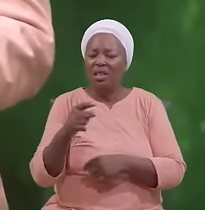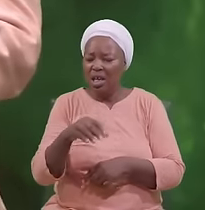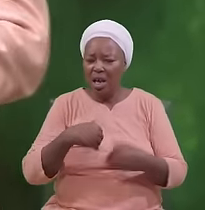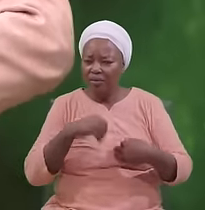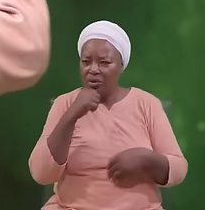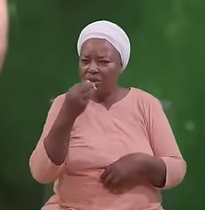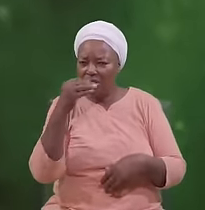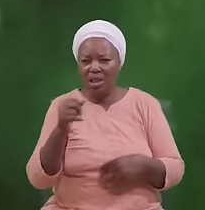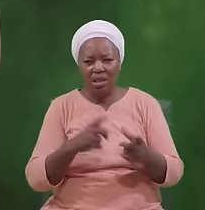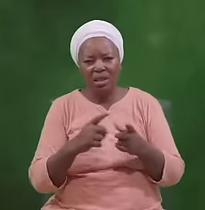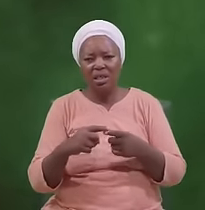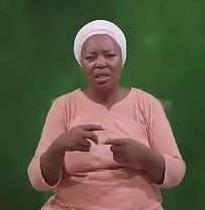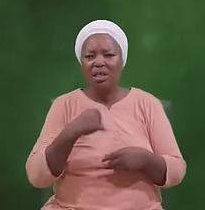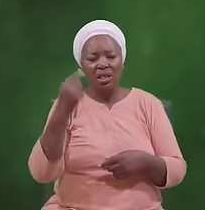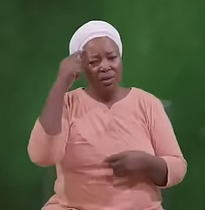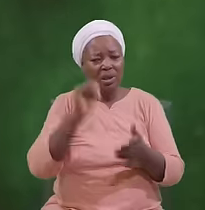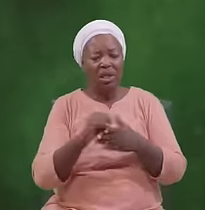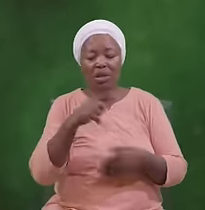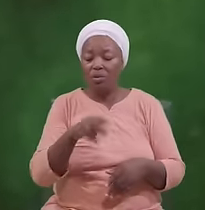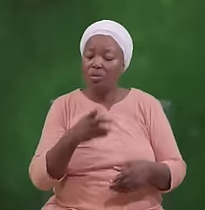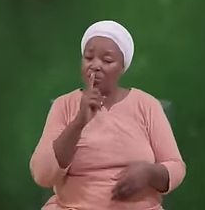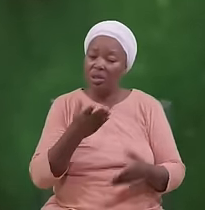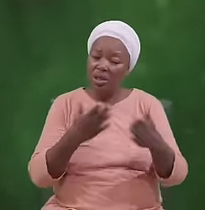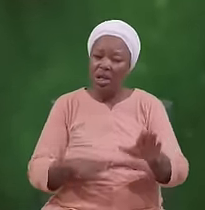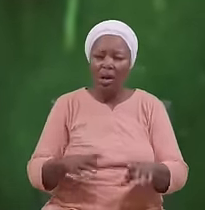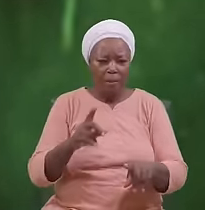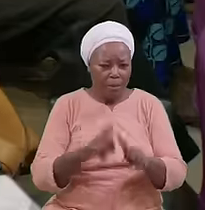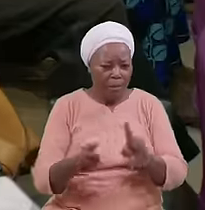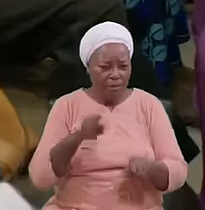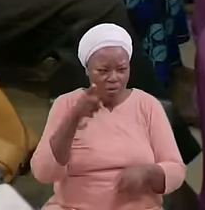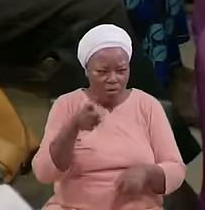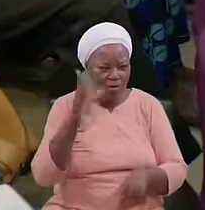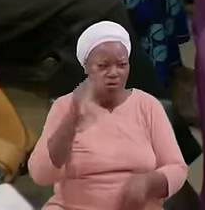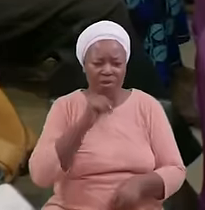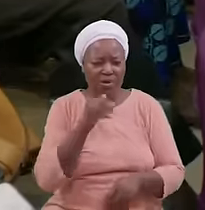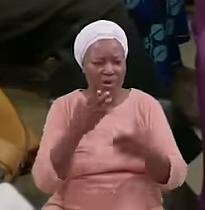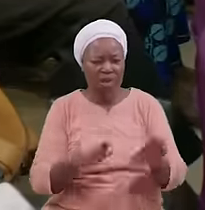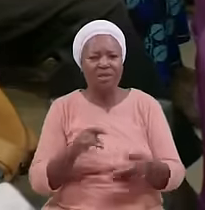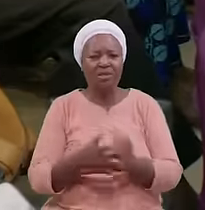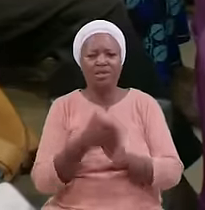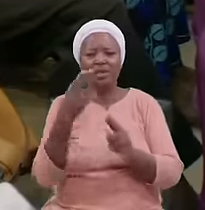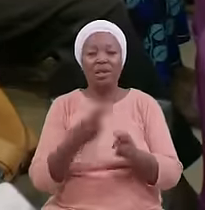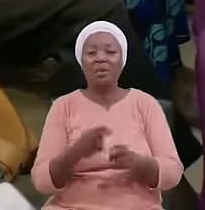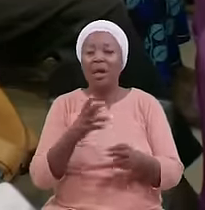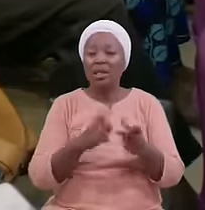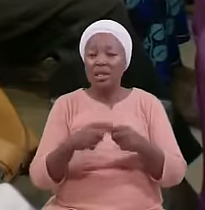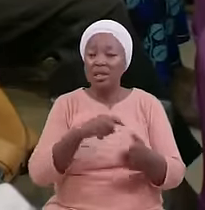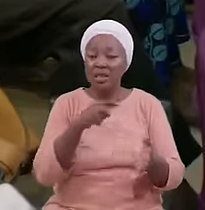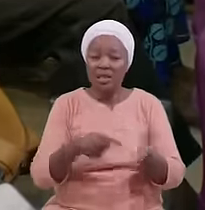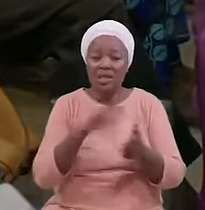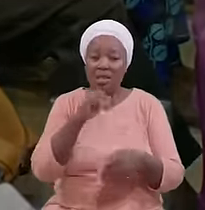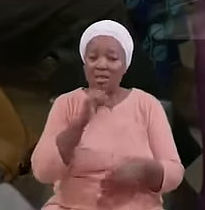them because they thought they were going to die. You will not die. This is not the season